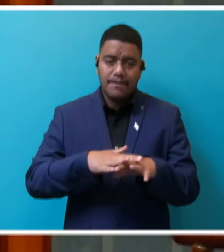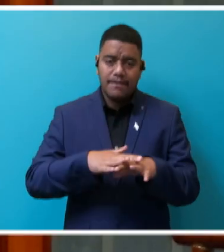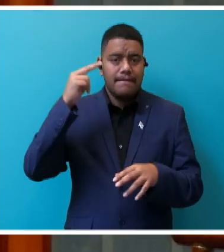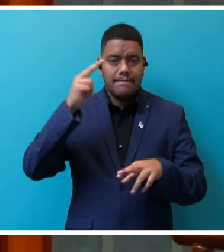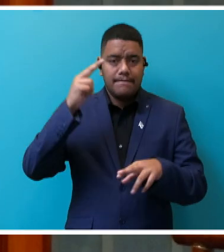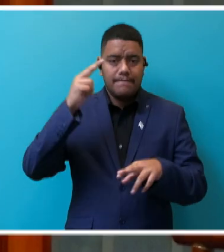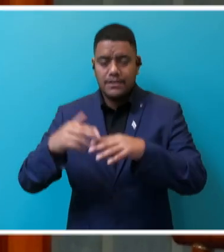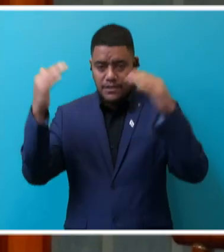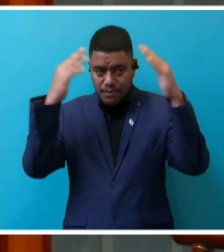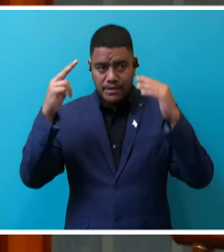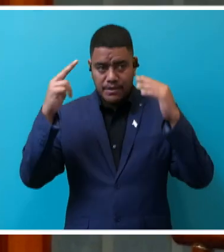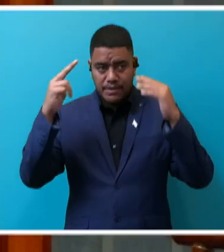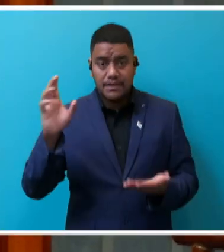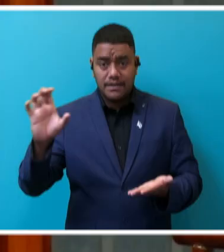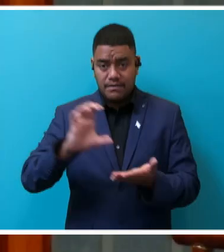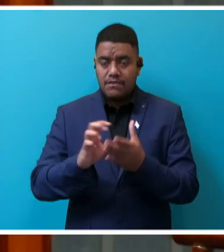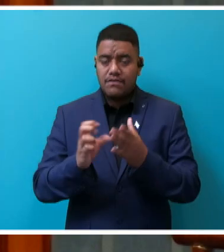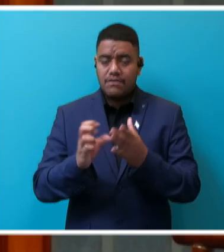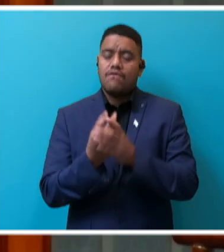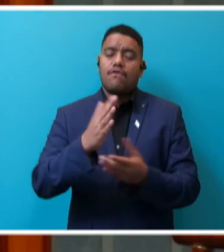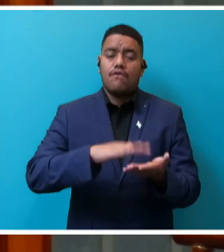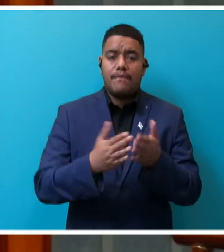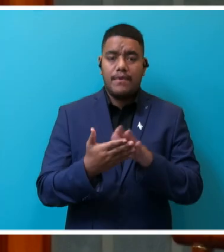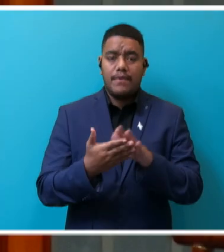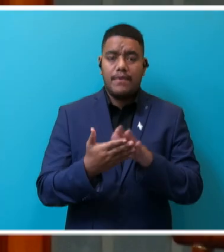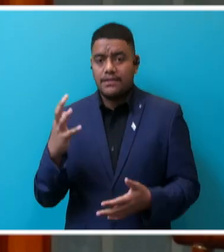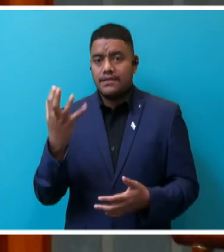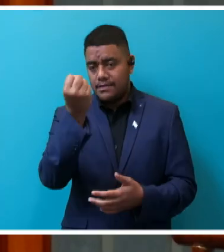sir, where investment grows communities, where success is shared,